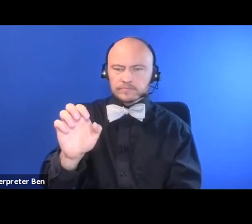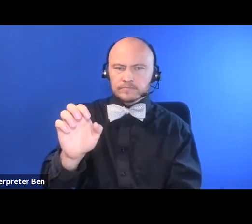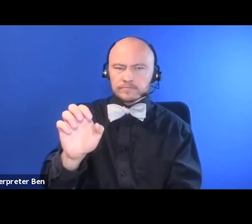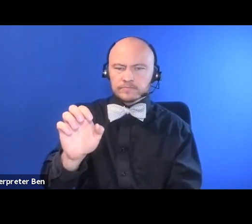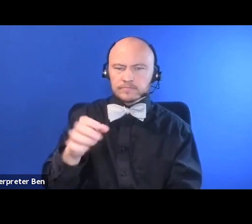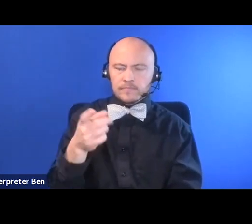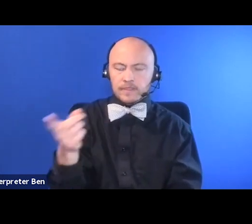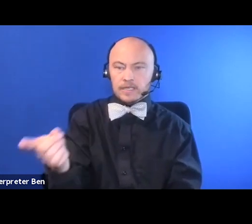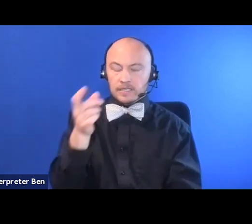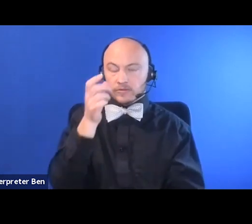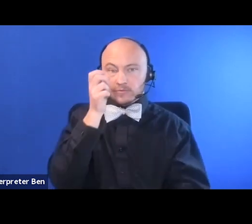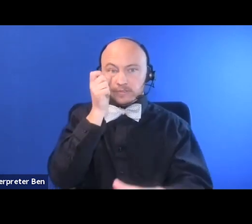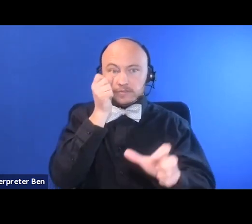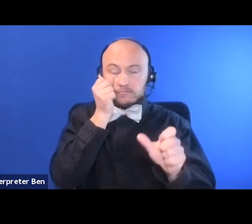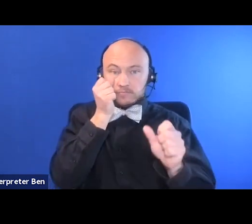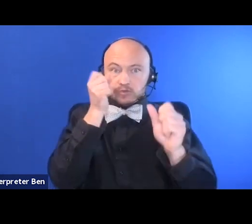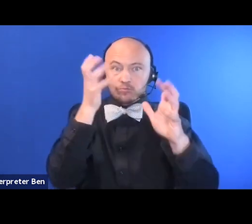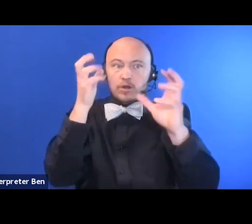by surprise.